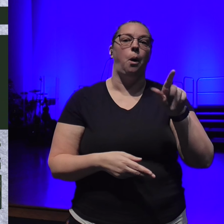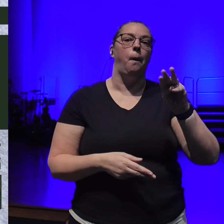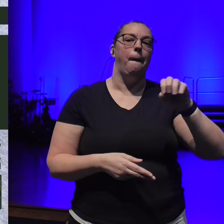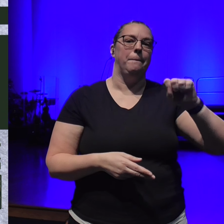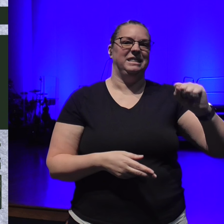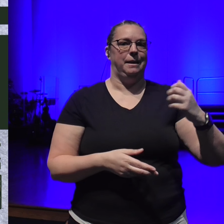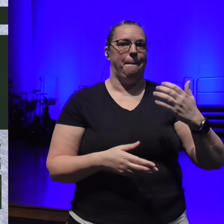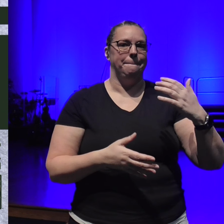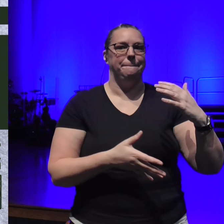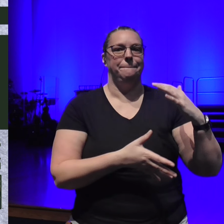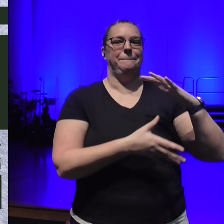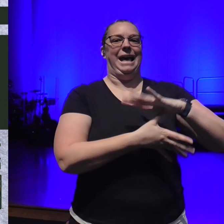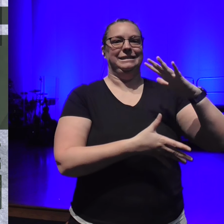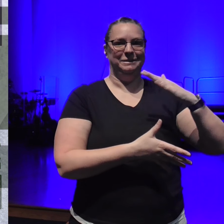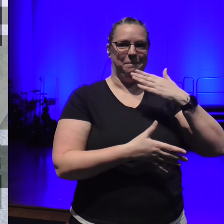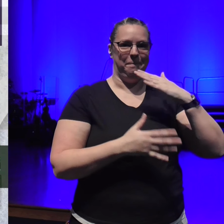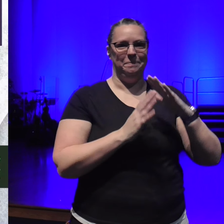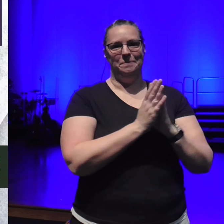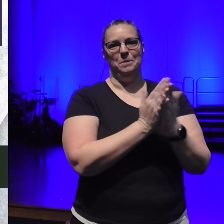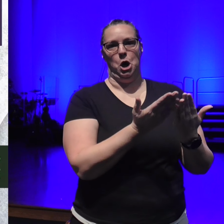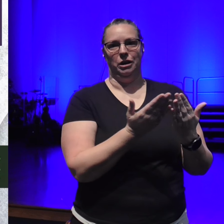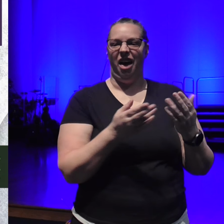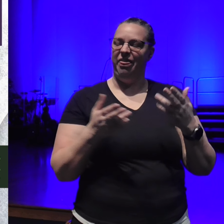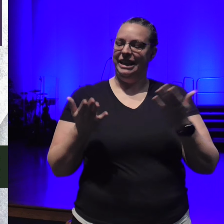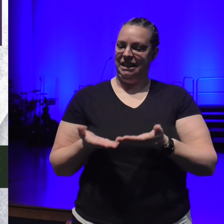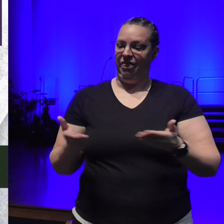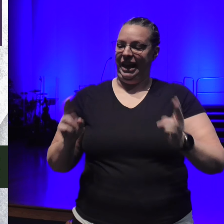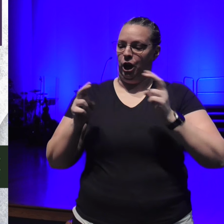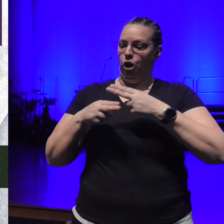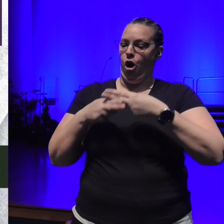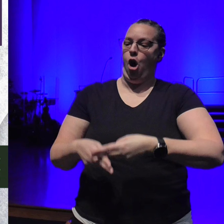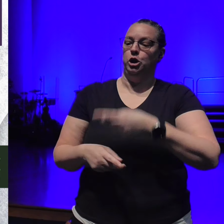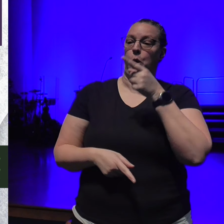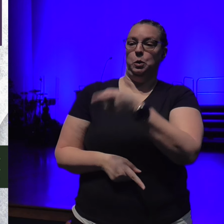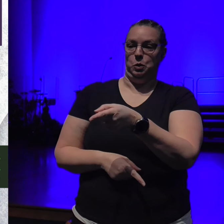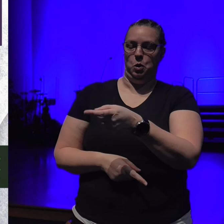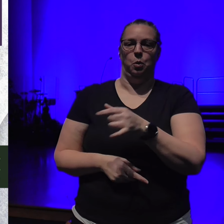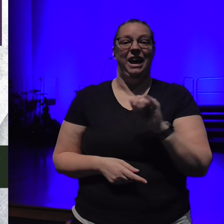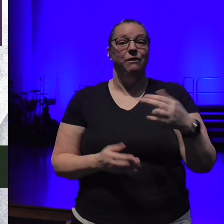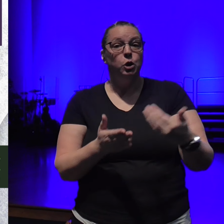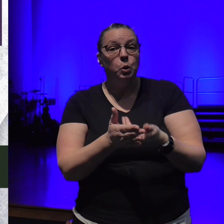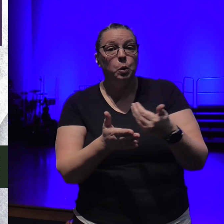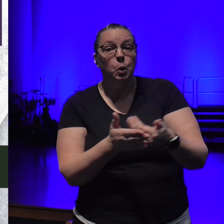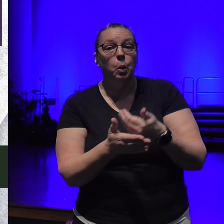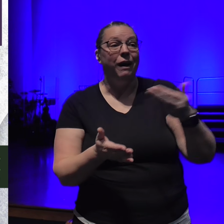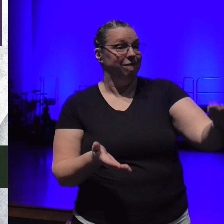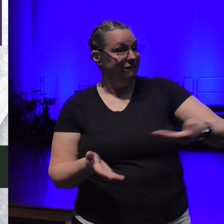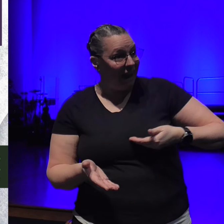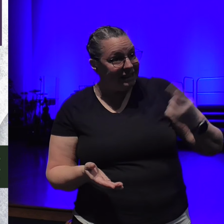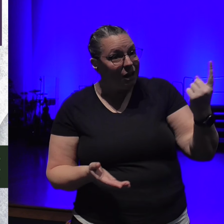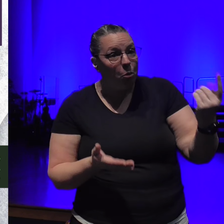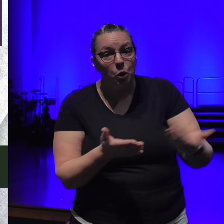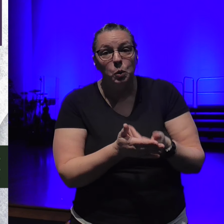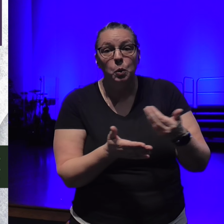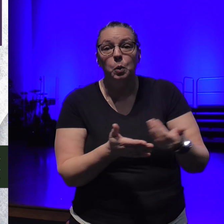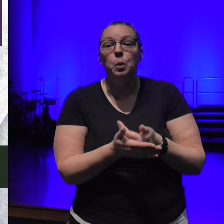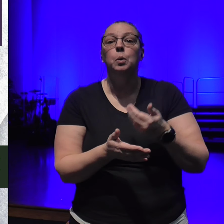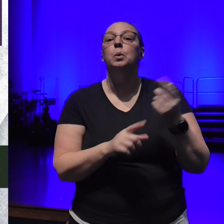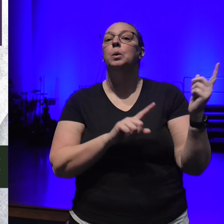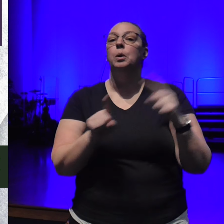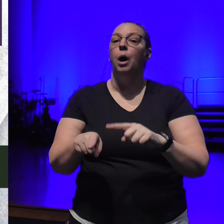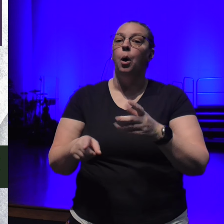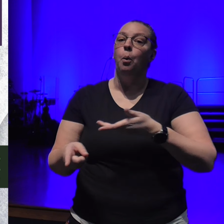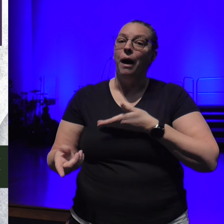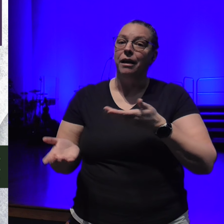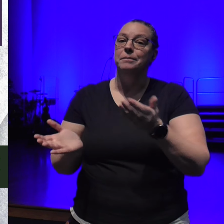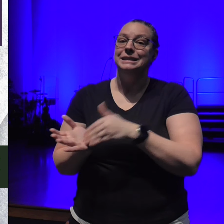in my opinion, This Thing Called You. And if you're new to Mile High, you can go to the Welcome Center. You can invite someone who's new to come to the Welcome Center, and they'll